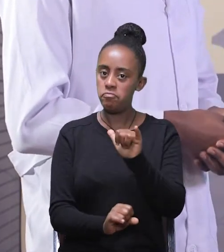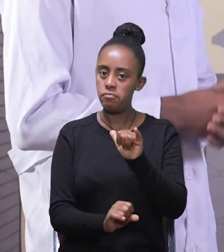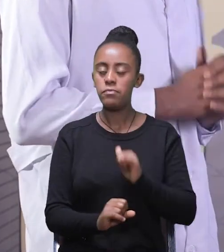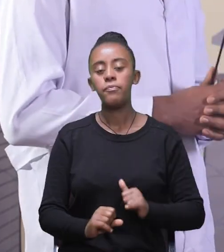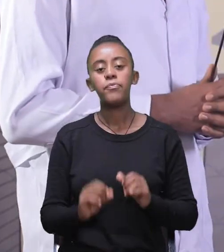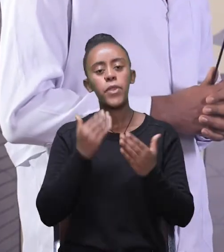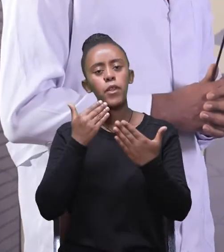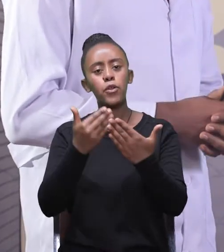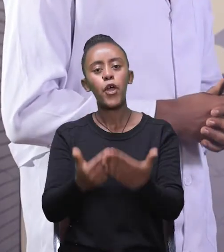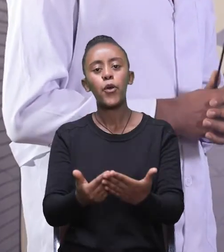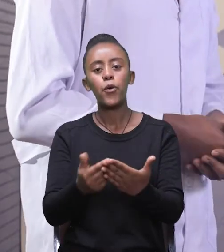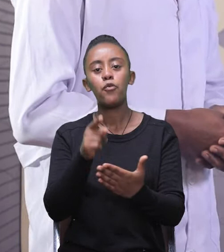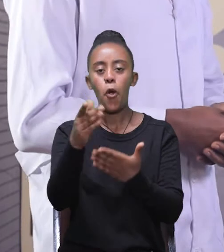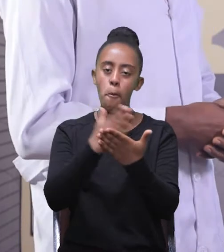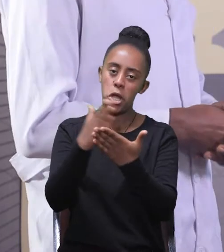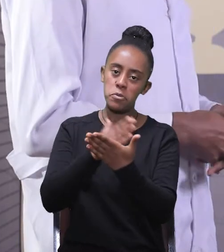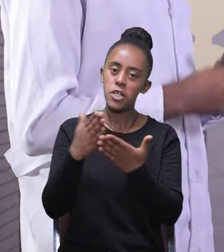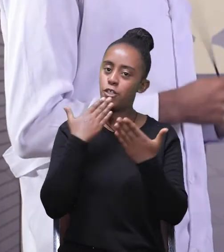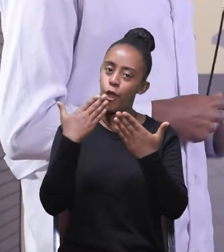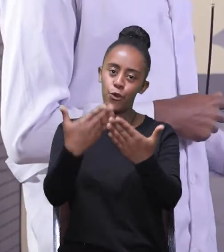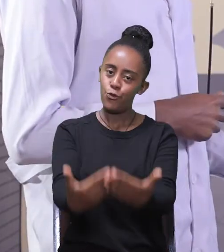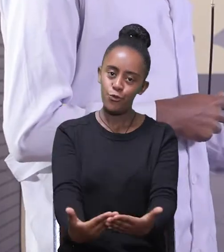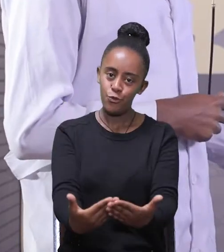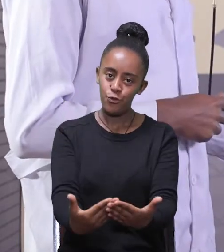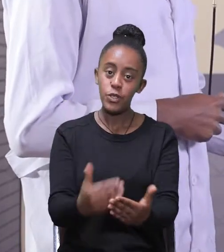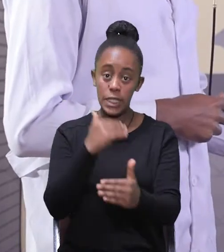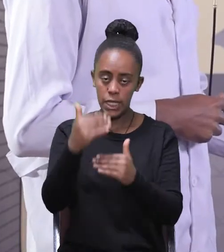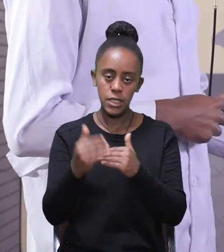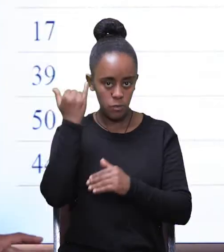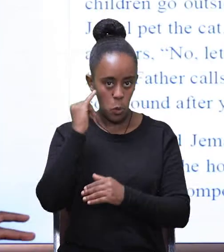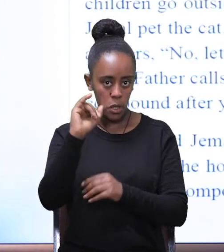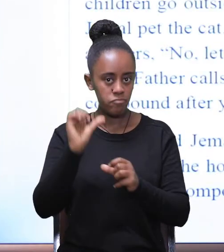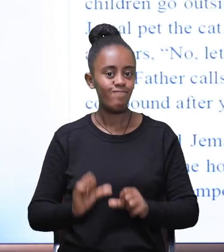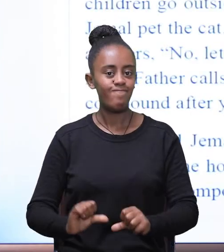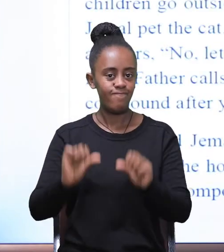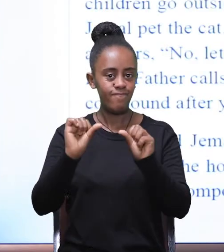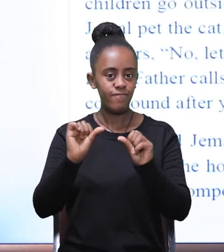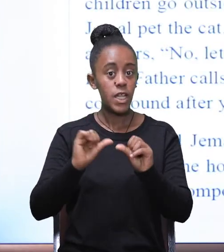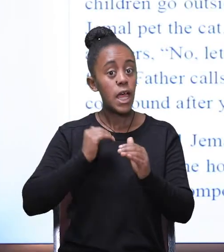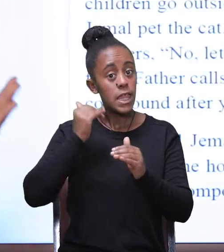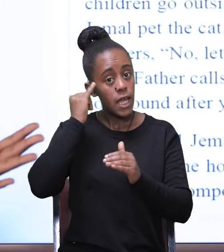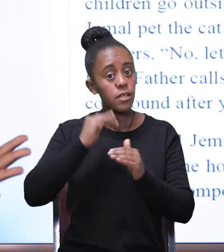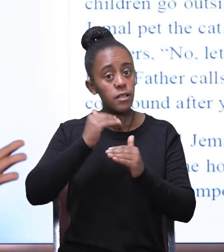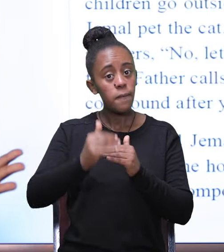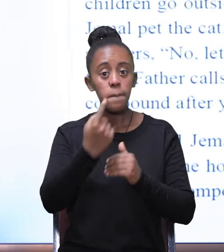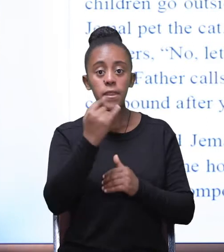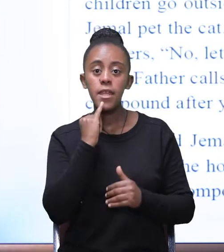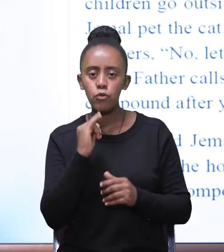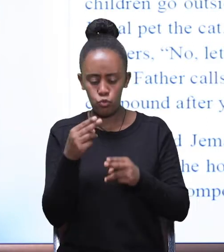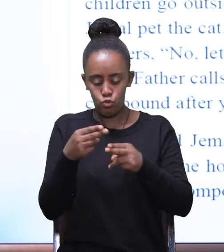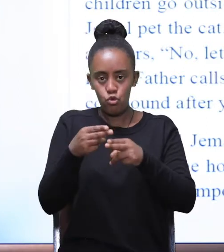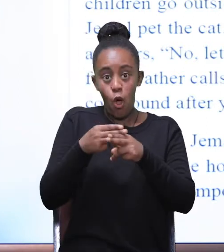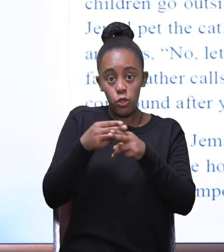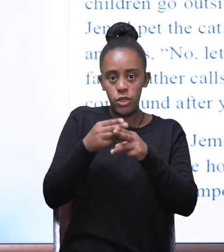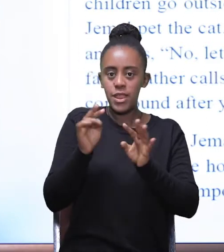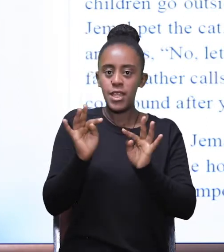form. Thank you for your participation, student. Let us go to the next point. The next point is there is a short story